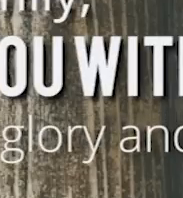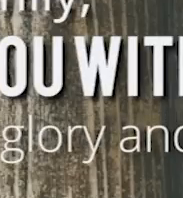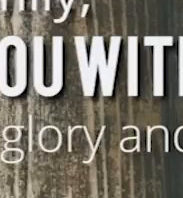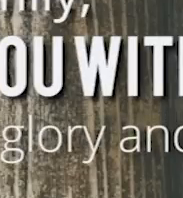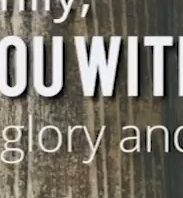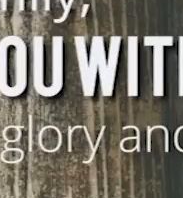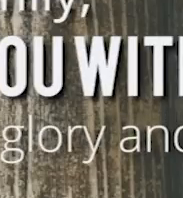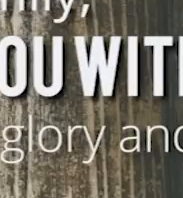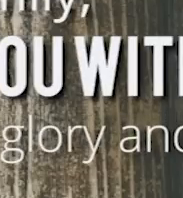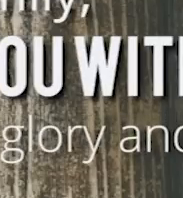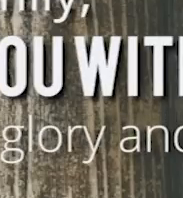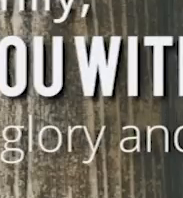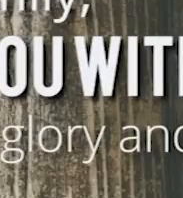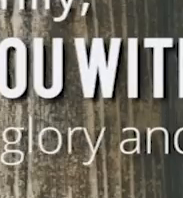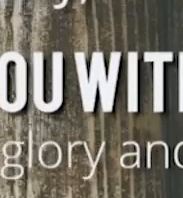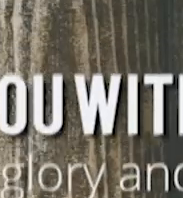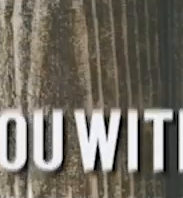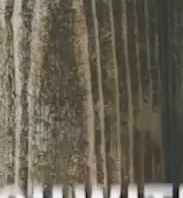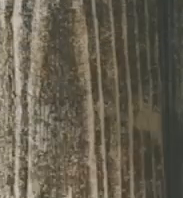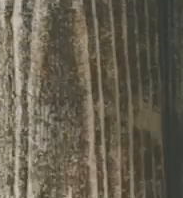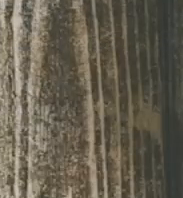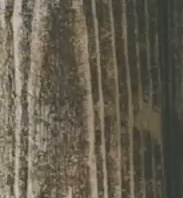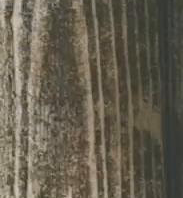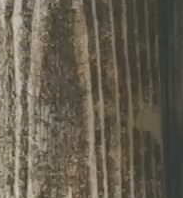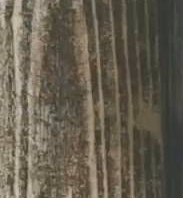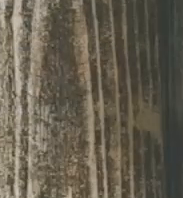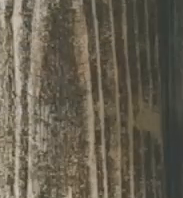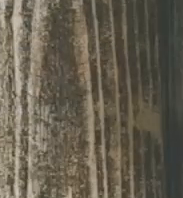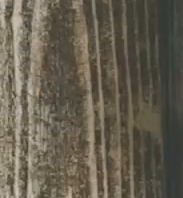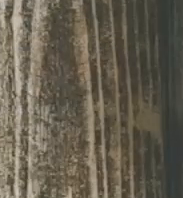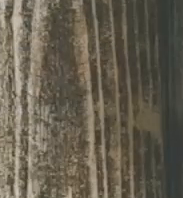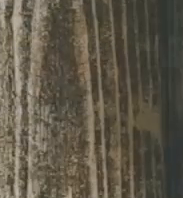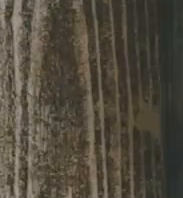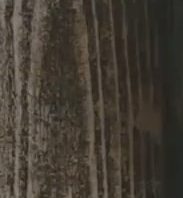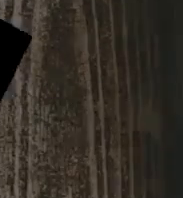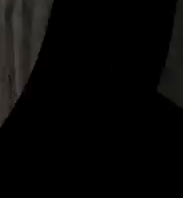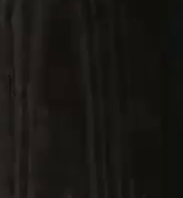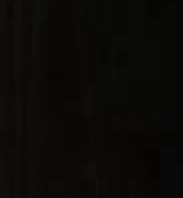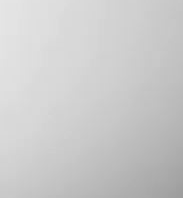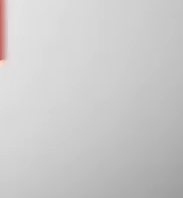blessings to the glory and honor of His holy name. Amen.